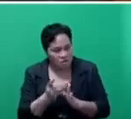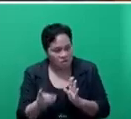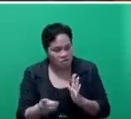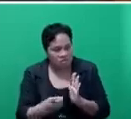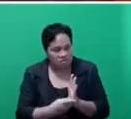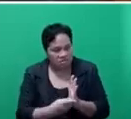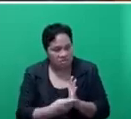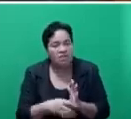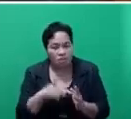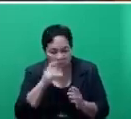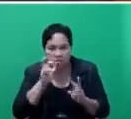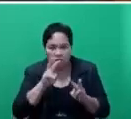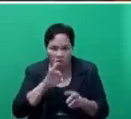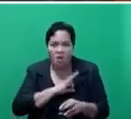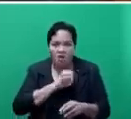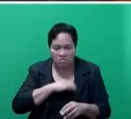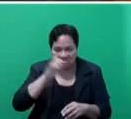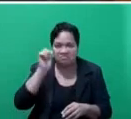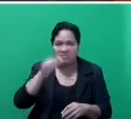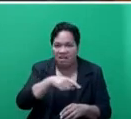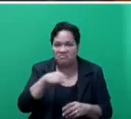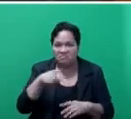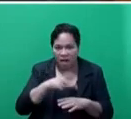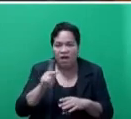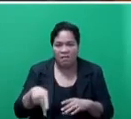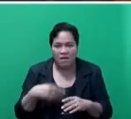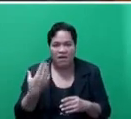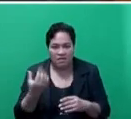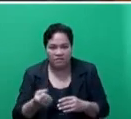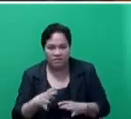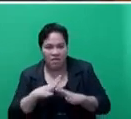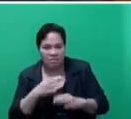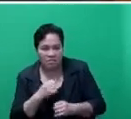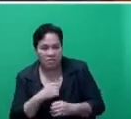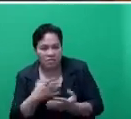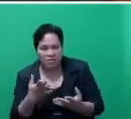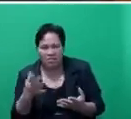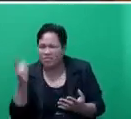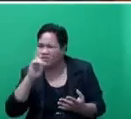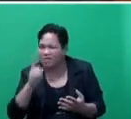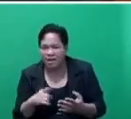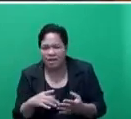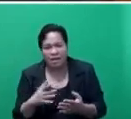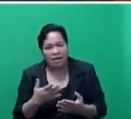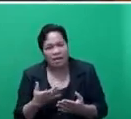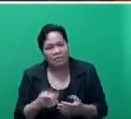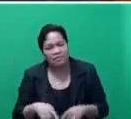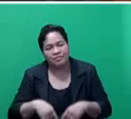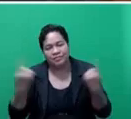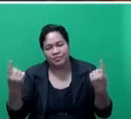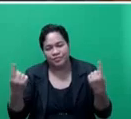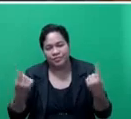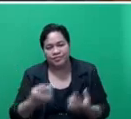is being practiced in their Parliament. The way it is today, Honourable Speaker, is all one way,